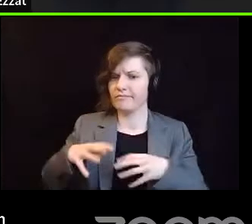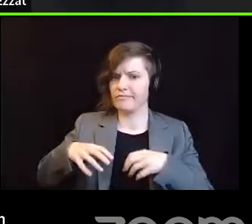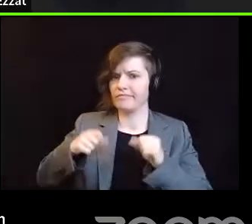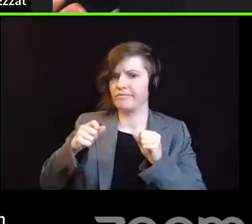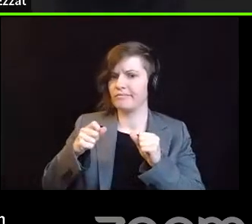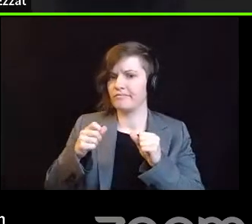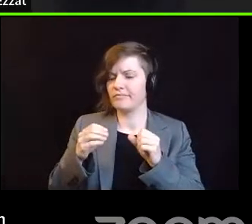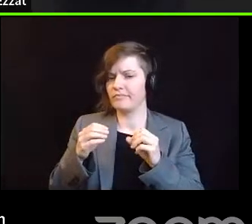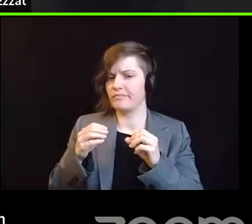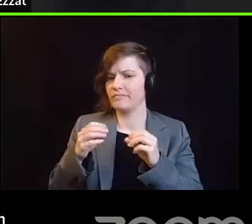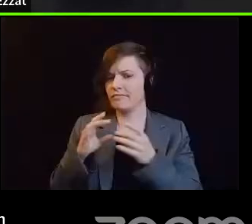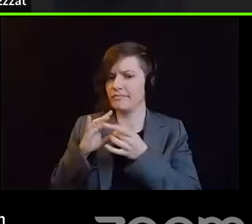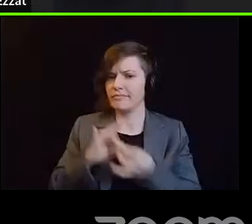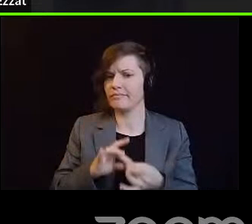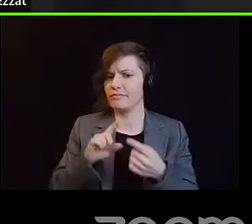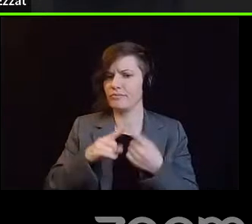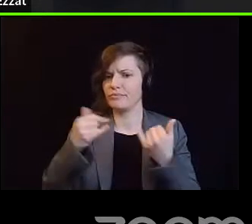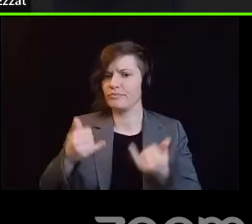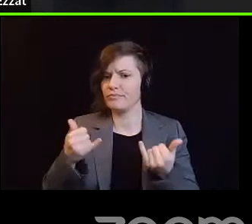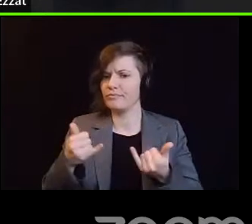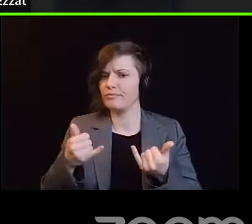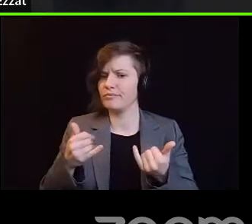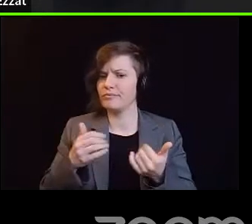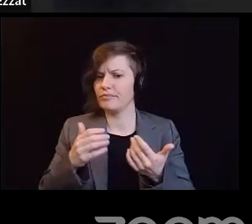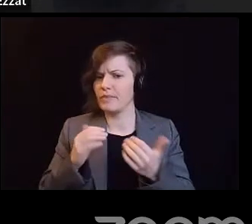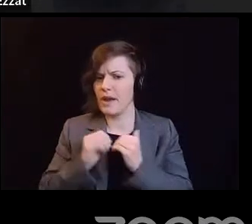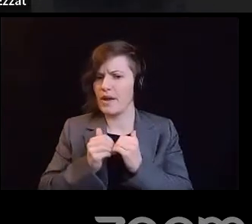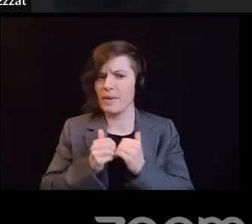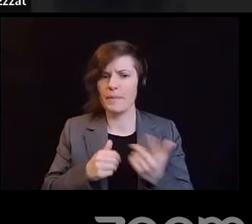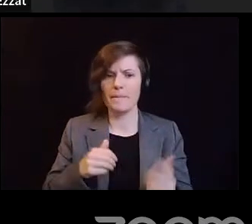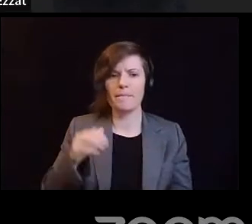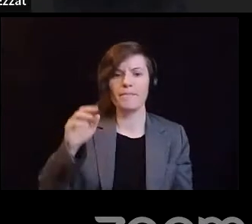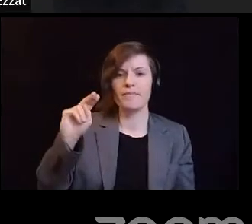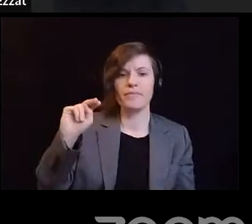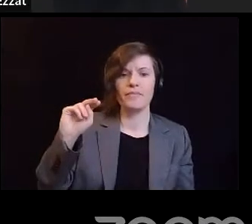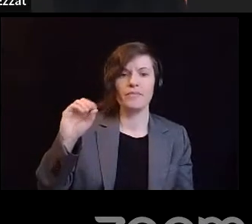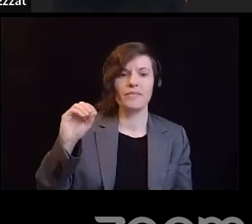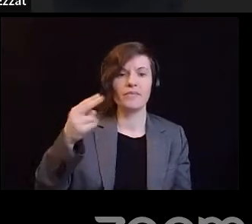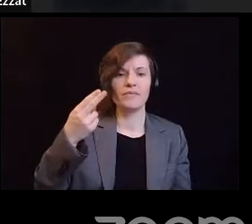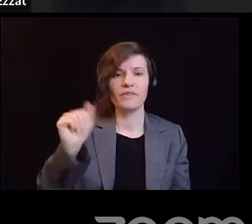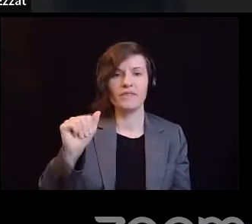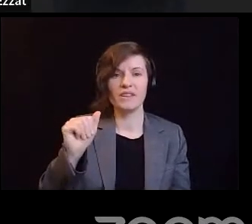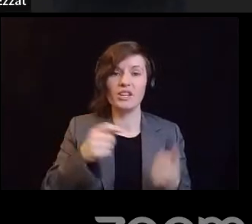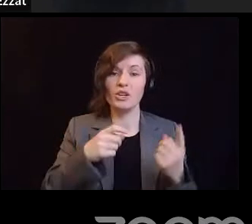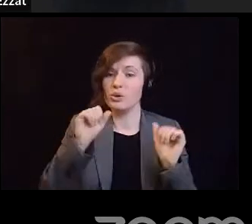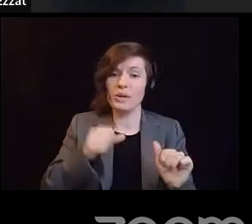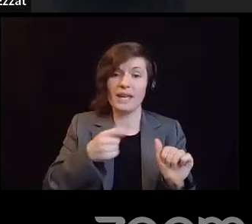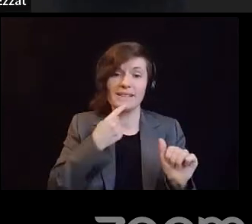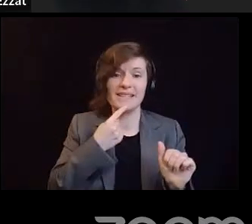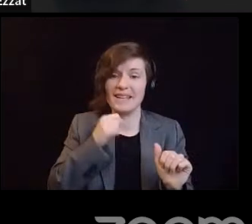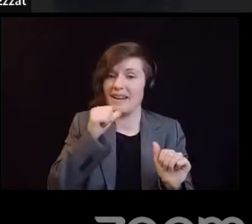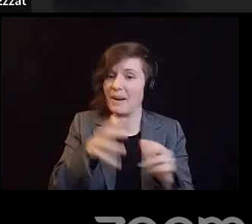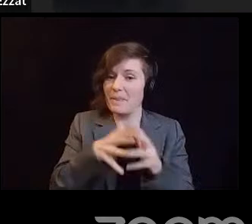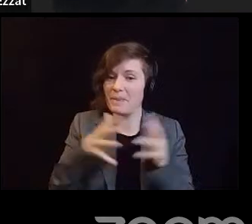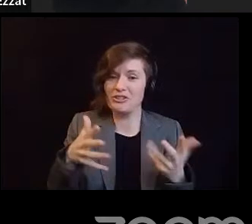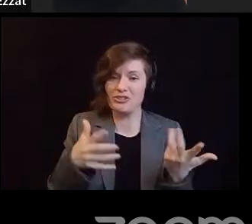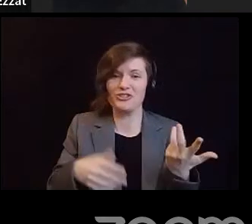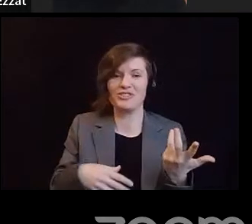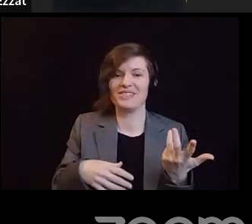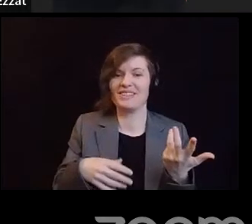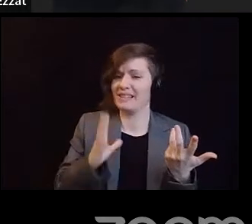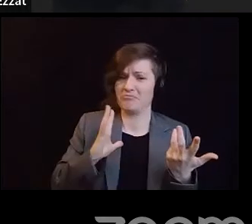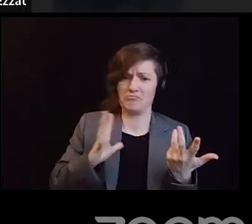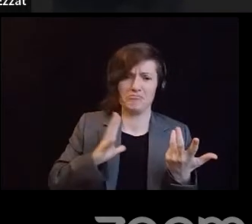I think the Brotherhood has learned to, in a way, you can say not much if your answer is like really not enough.